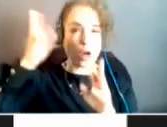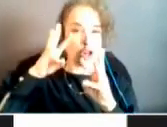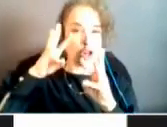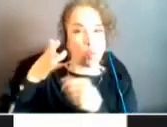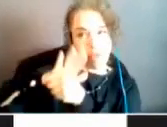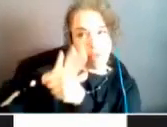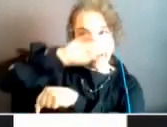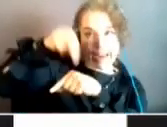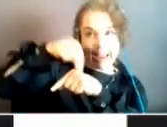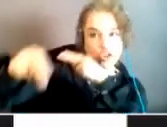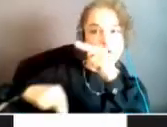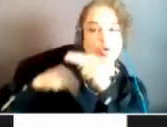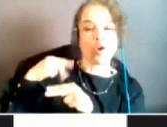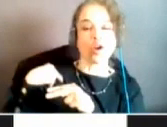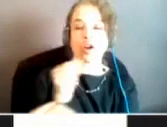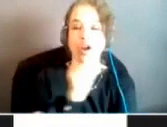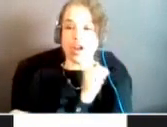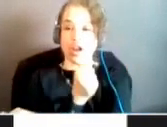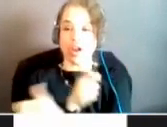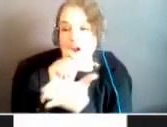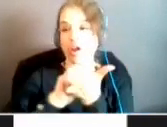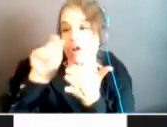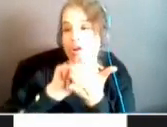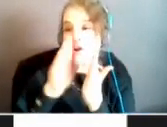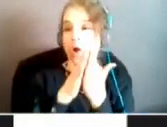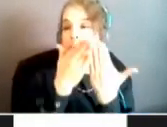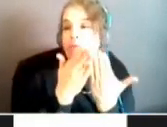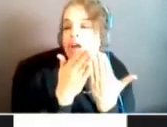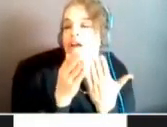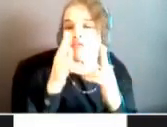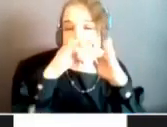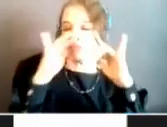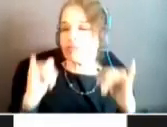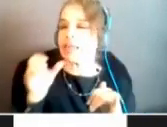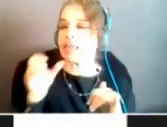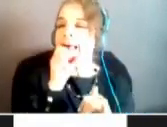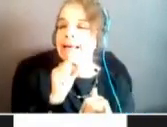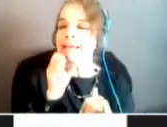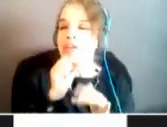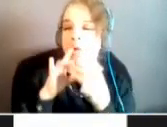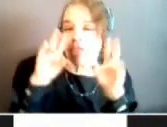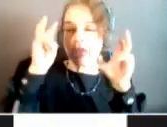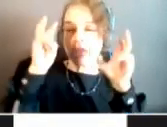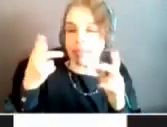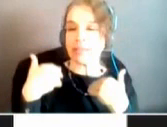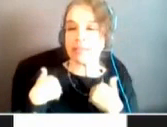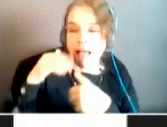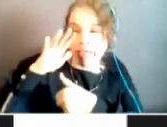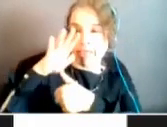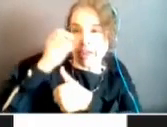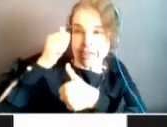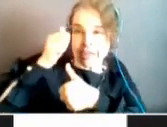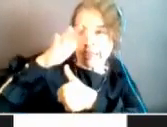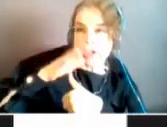locally and nationally, and is the author of numerous articles and book chapters on a variety of age-related topics. He also has been a senior lecturer at